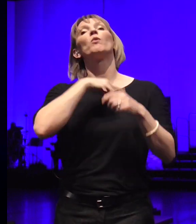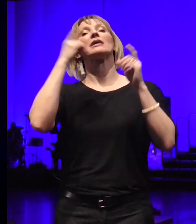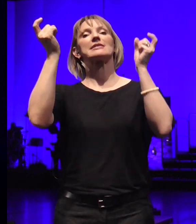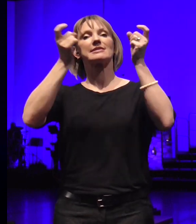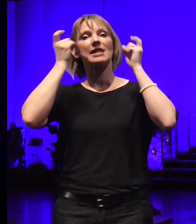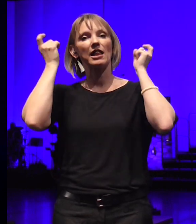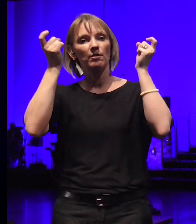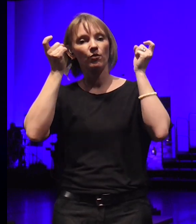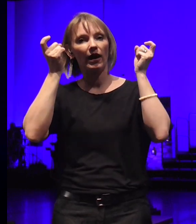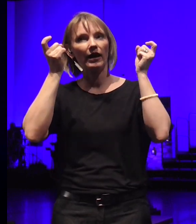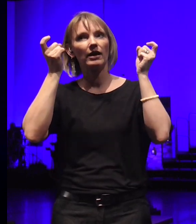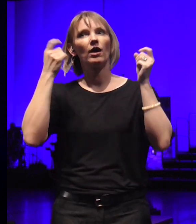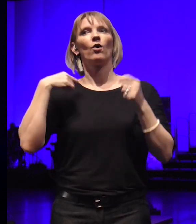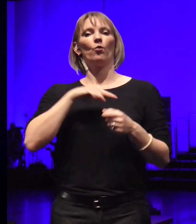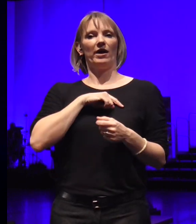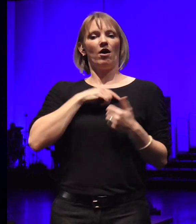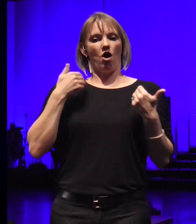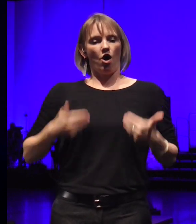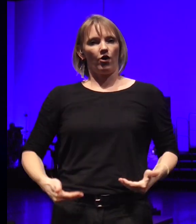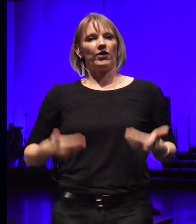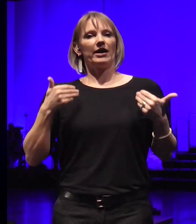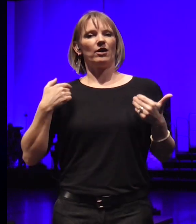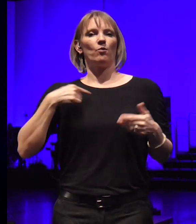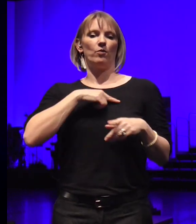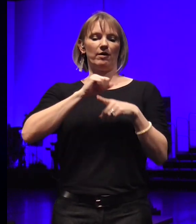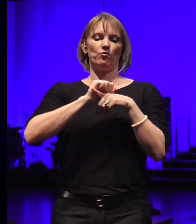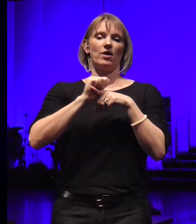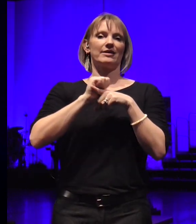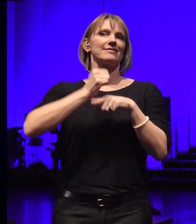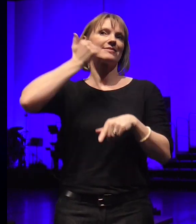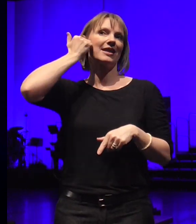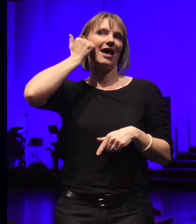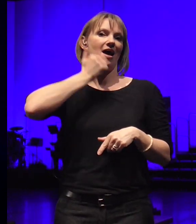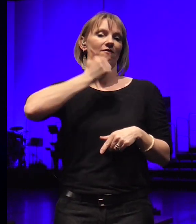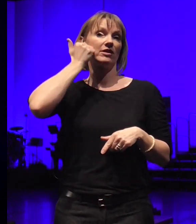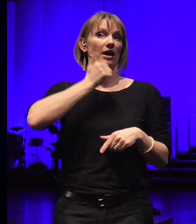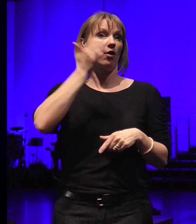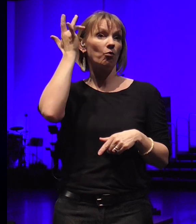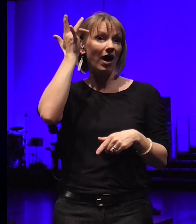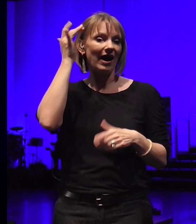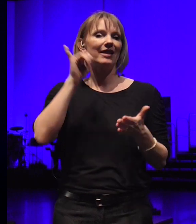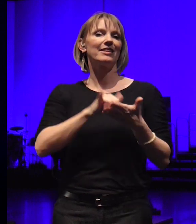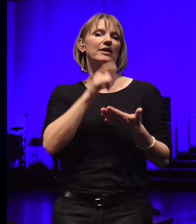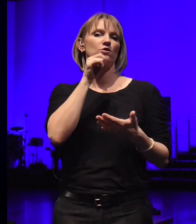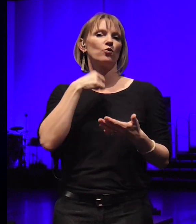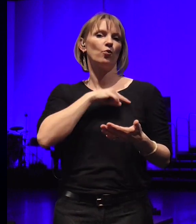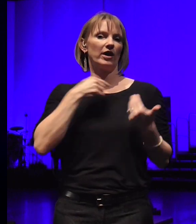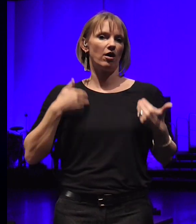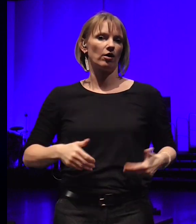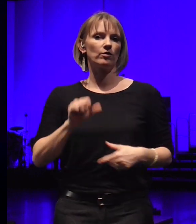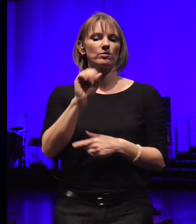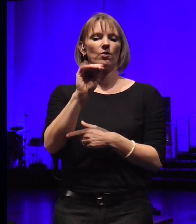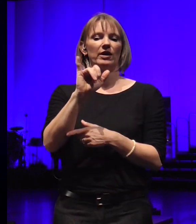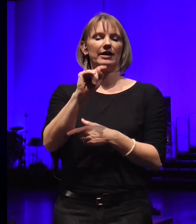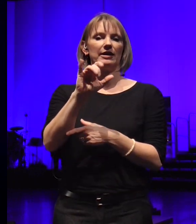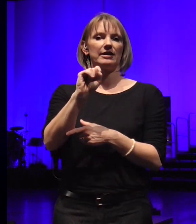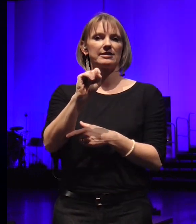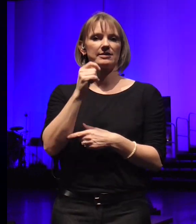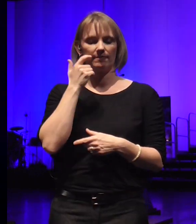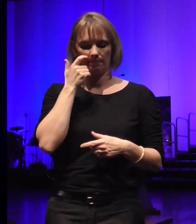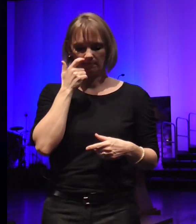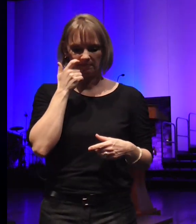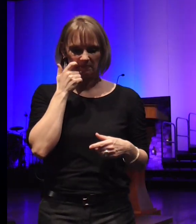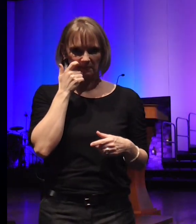it, we are it, and we practice it every day, because that's who we are. And so it is.